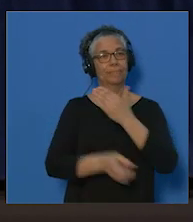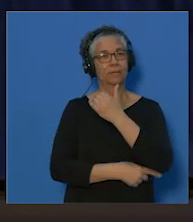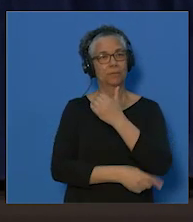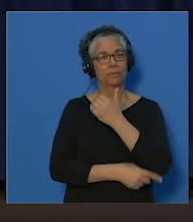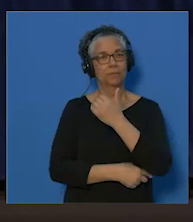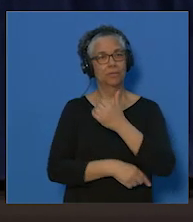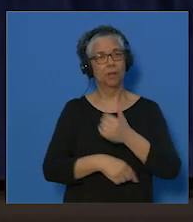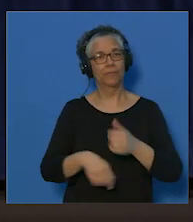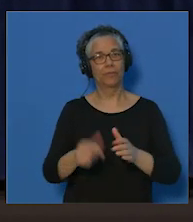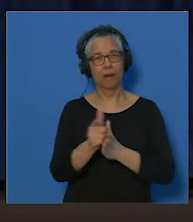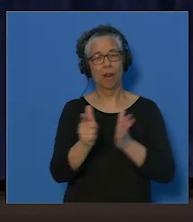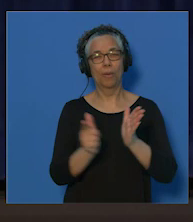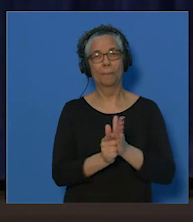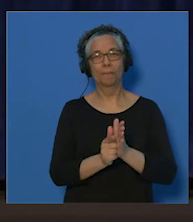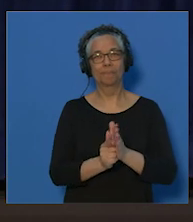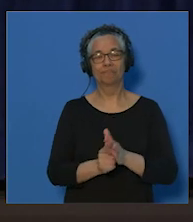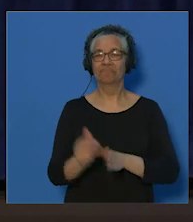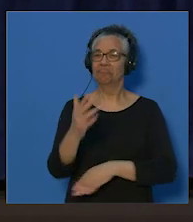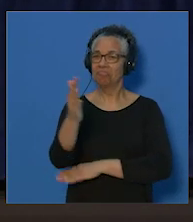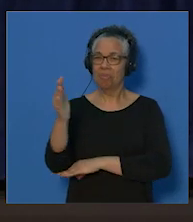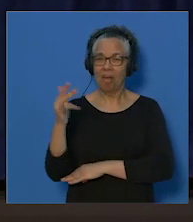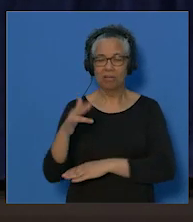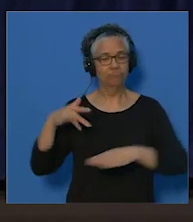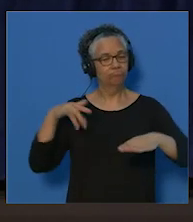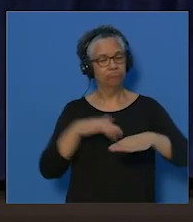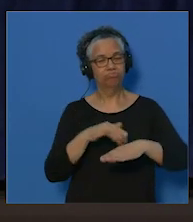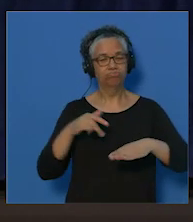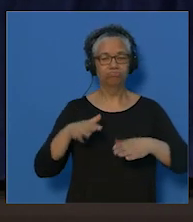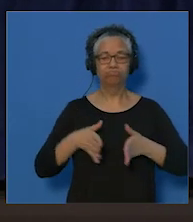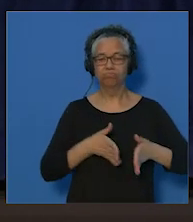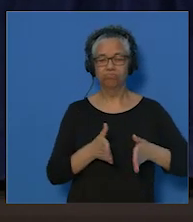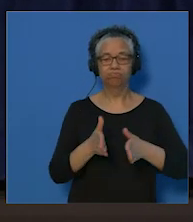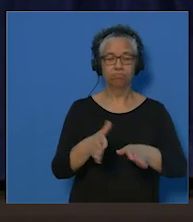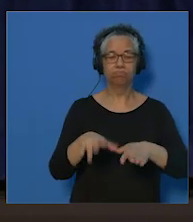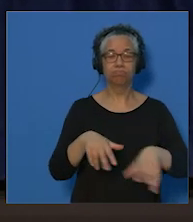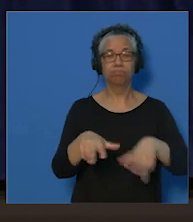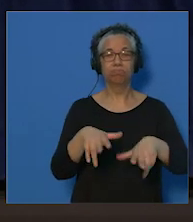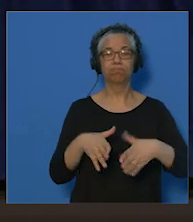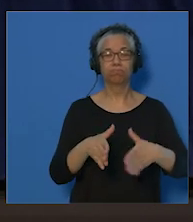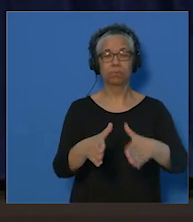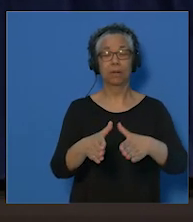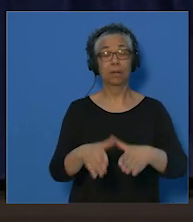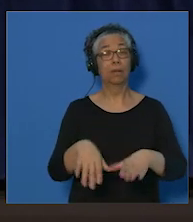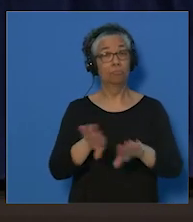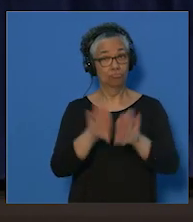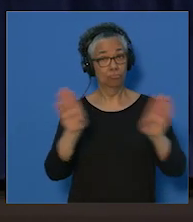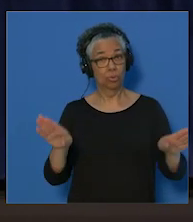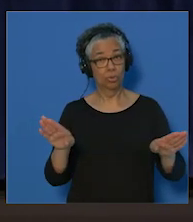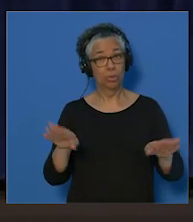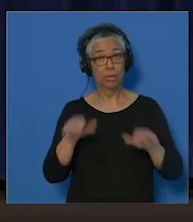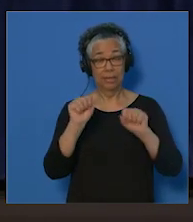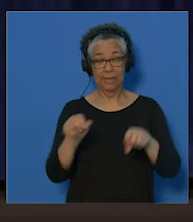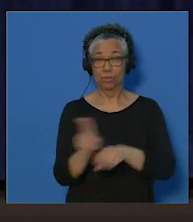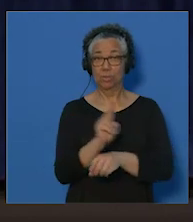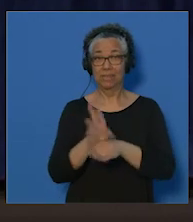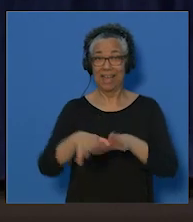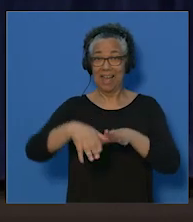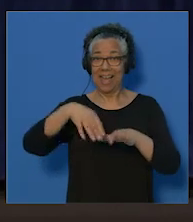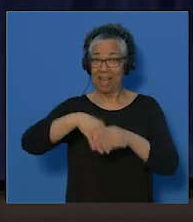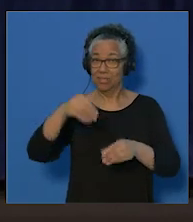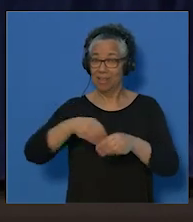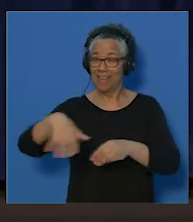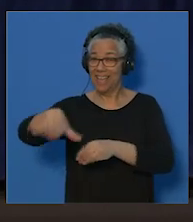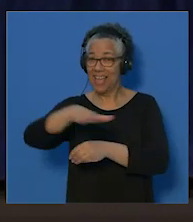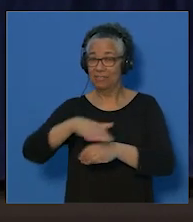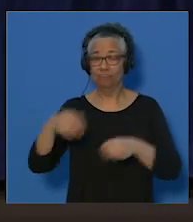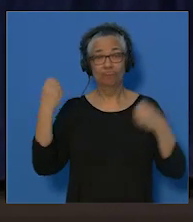Parks, beaches, and the railway trails will reopen. Persons may use the outdoor facilities of a sports club, such as a